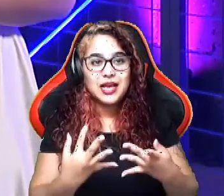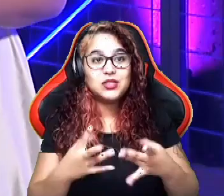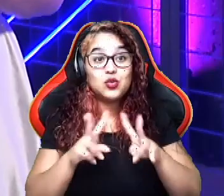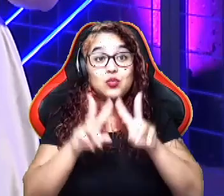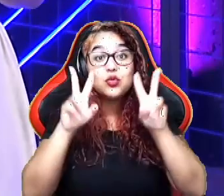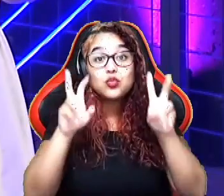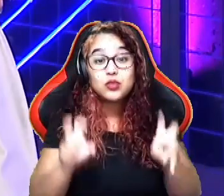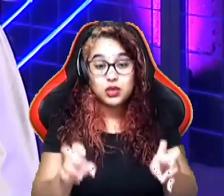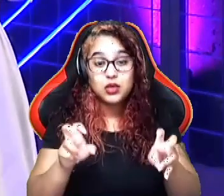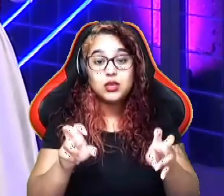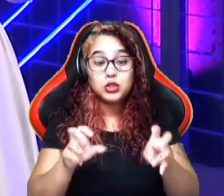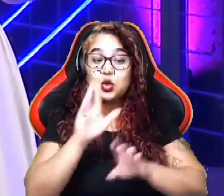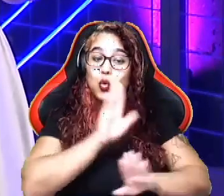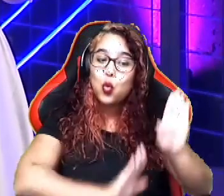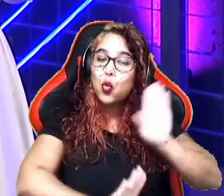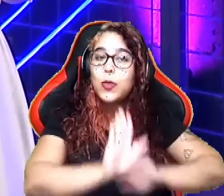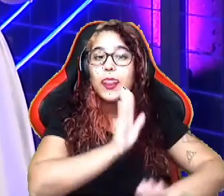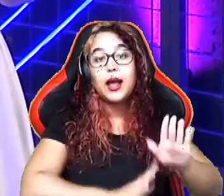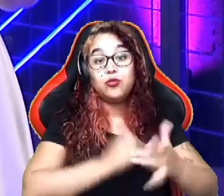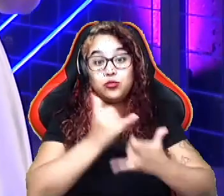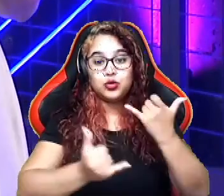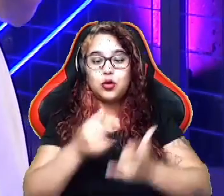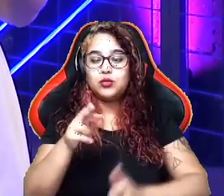to talk about, you know,